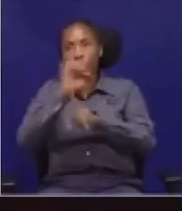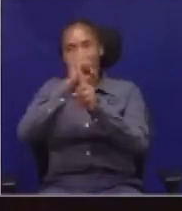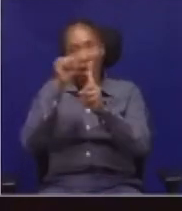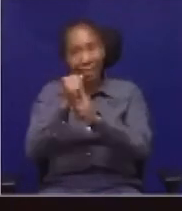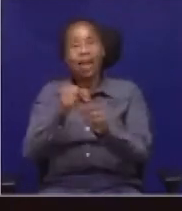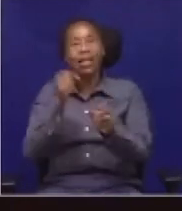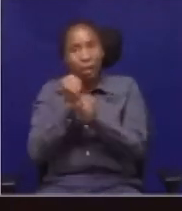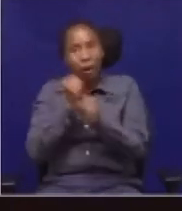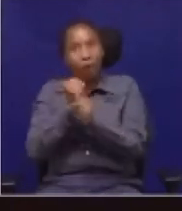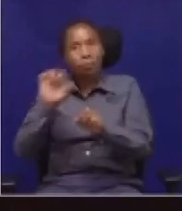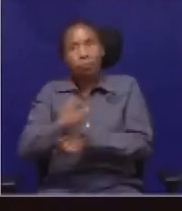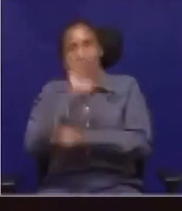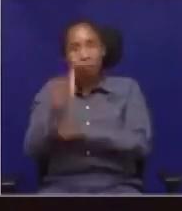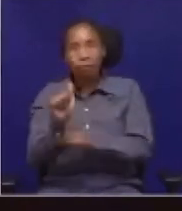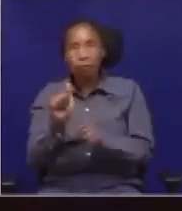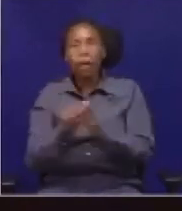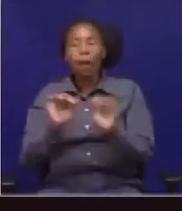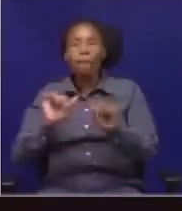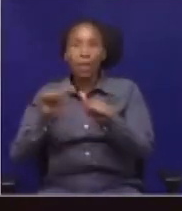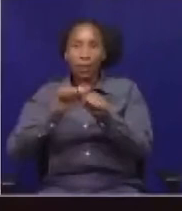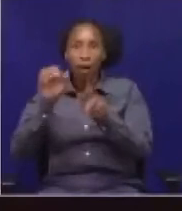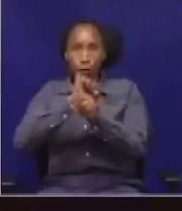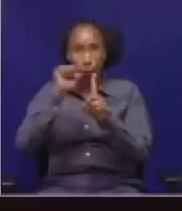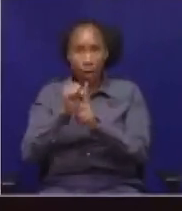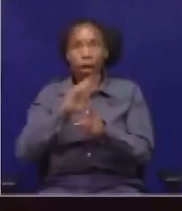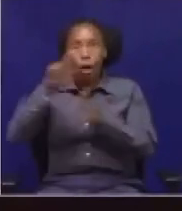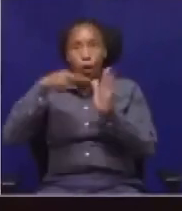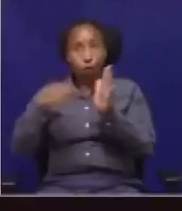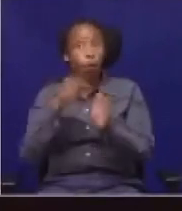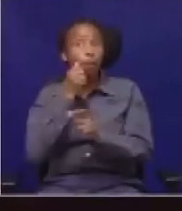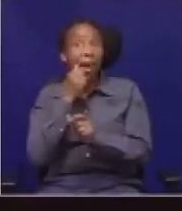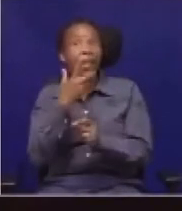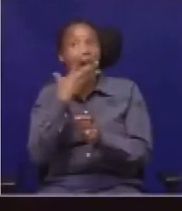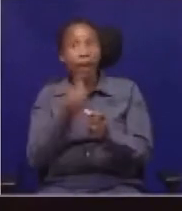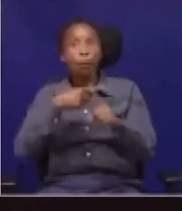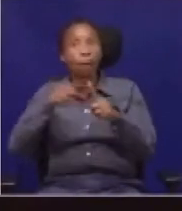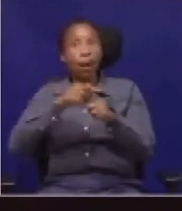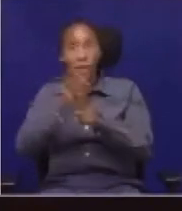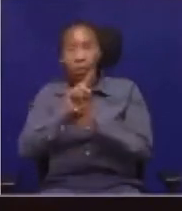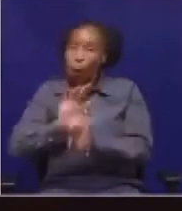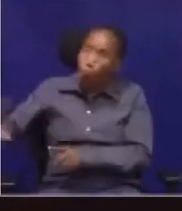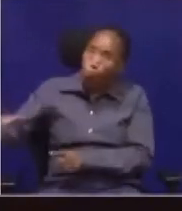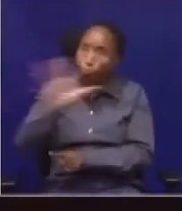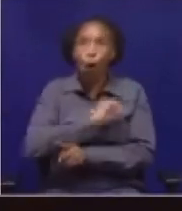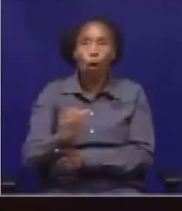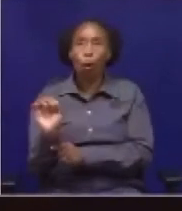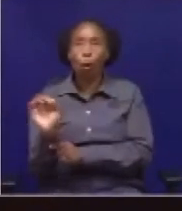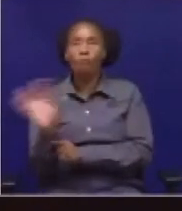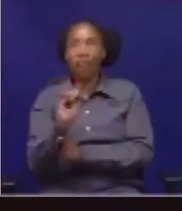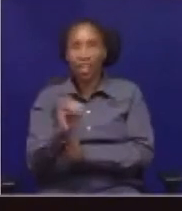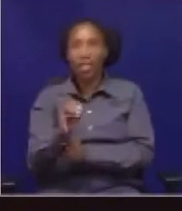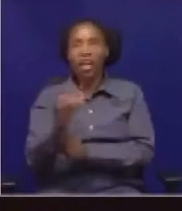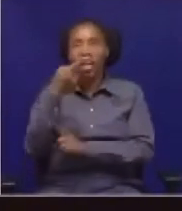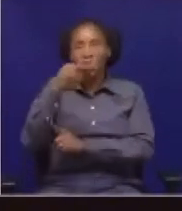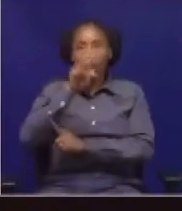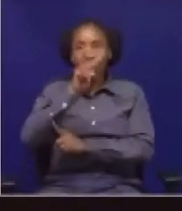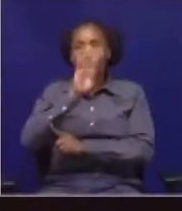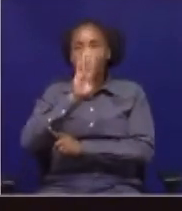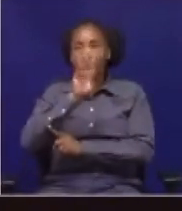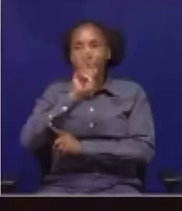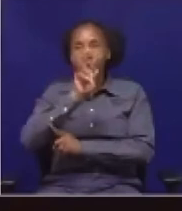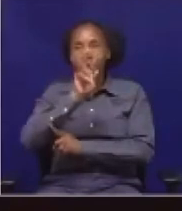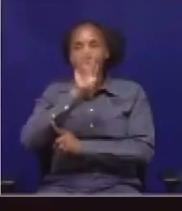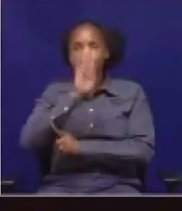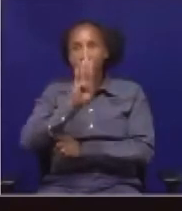country. The role men have to play is literally all of it. GBVF is not an